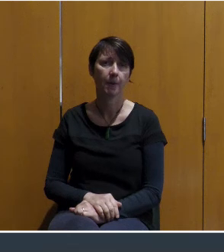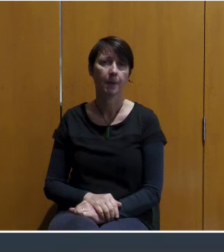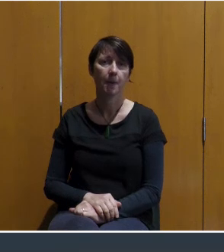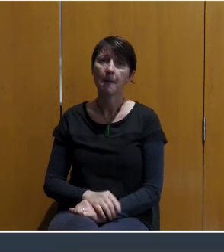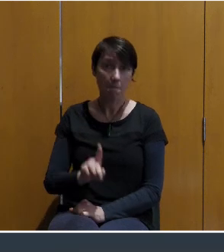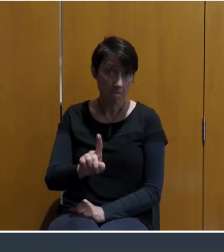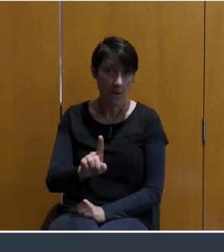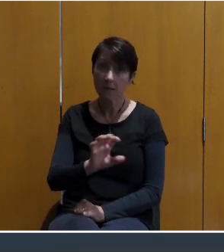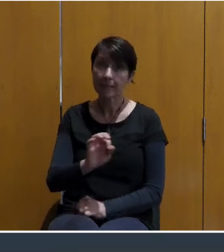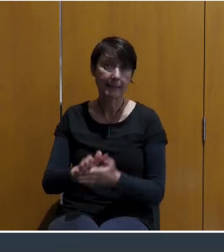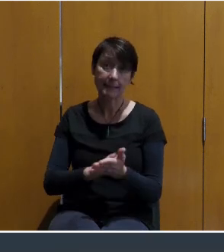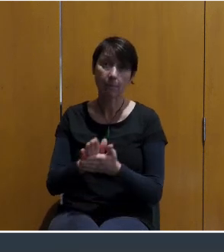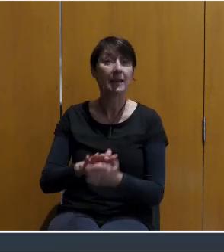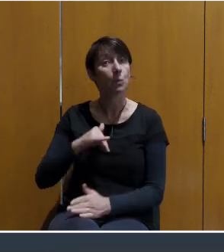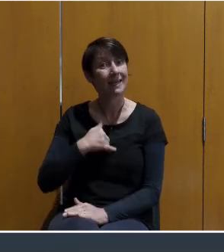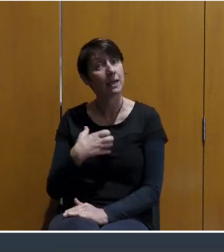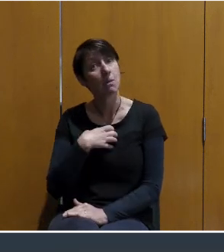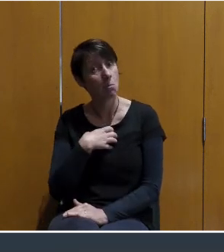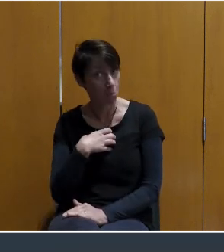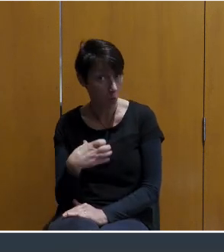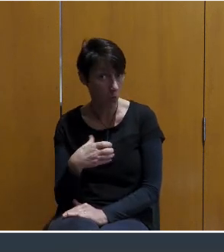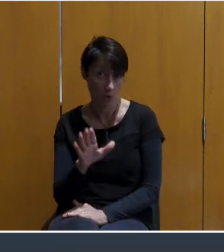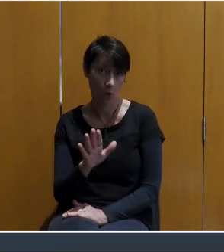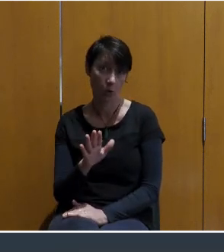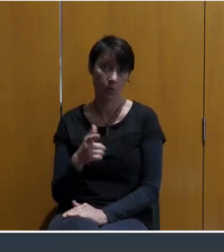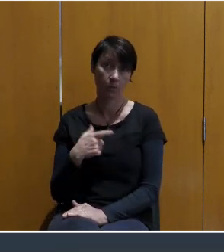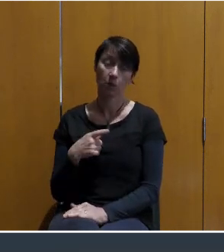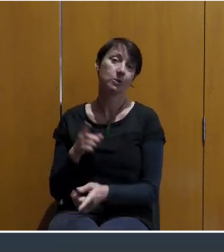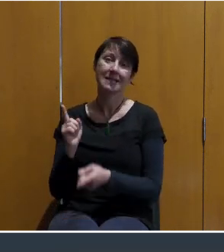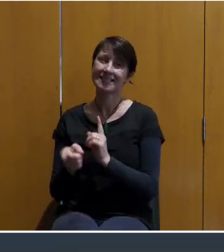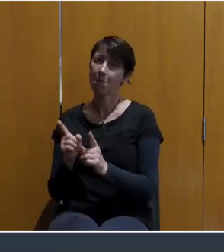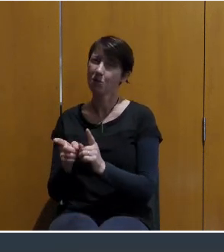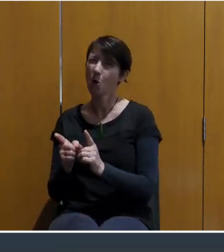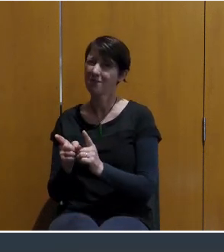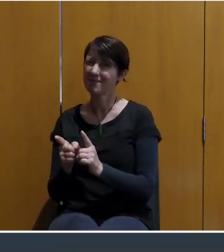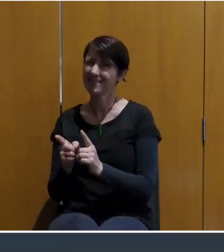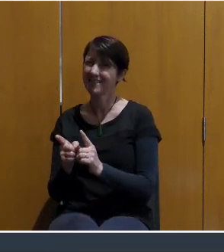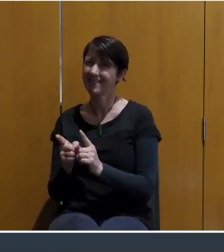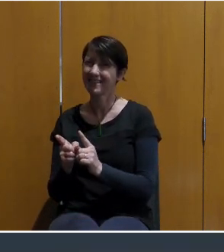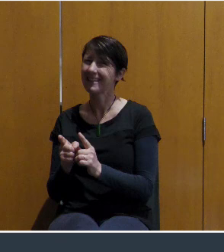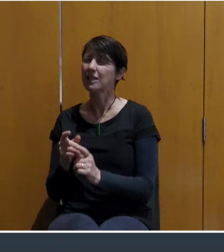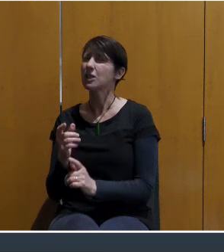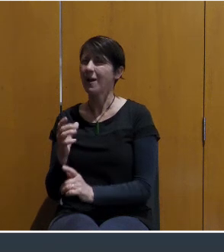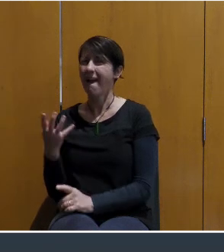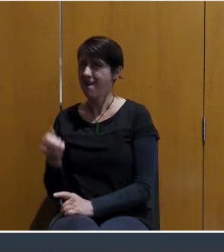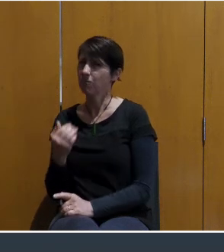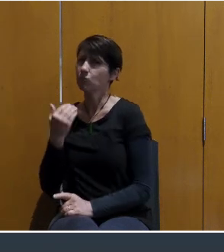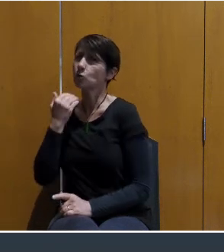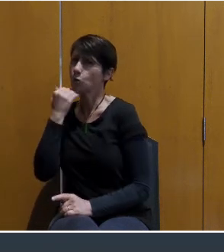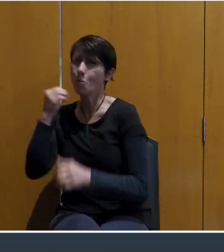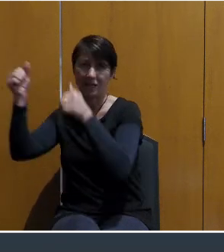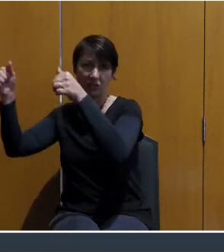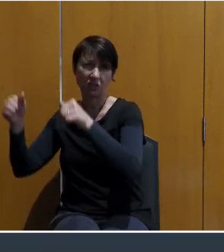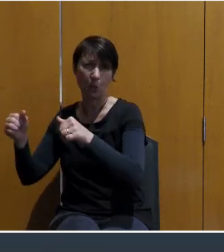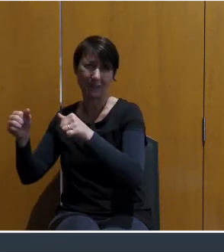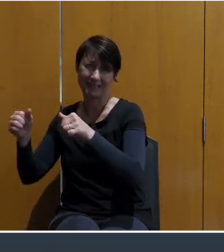an increase either. There's a threshold you can cross between getting appropriate signage and too much. So can I just urge a little